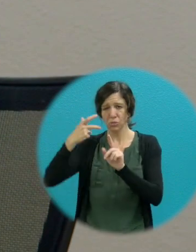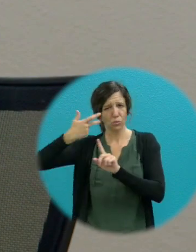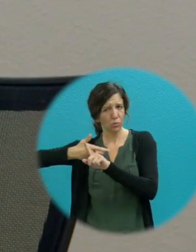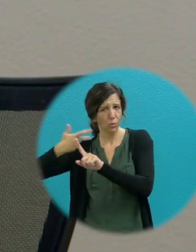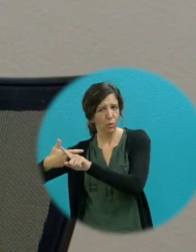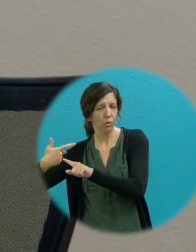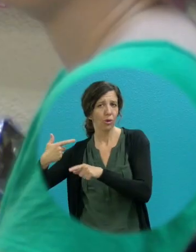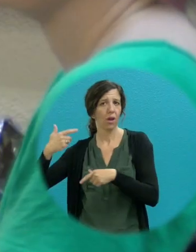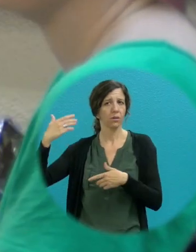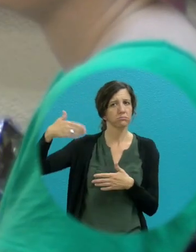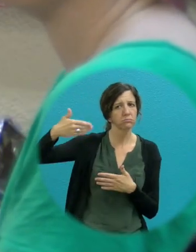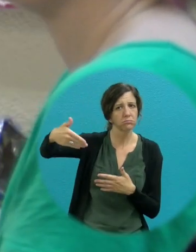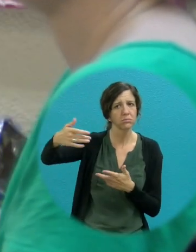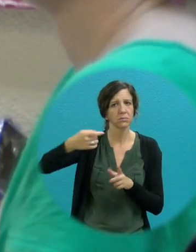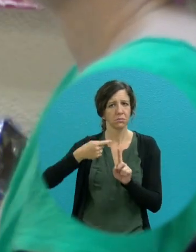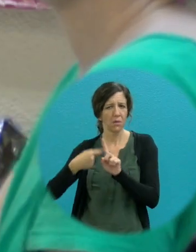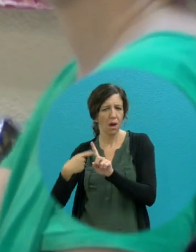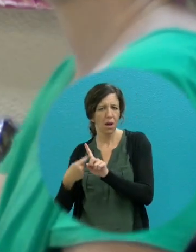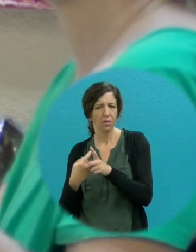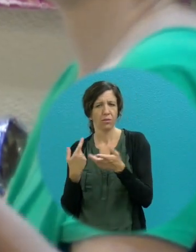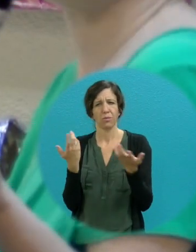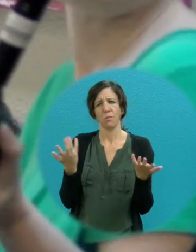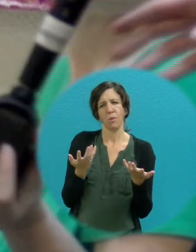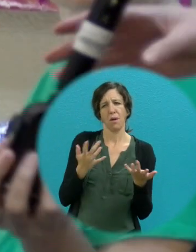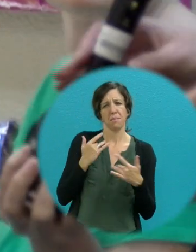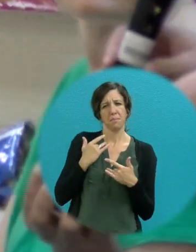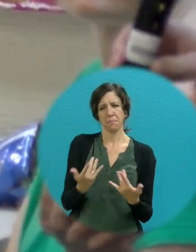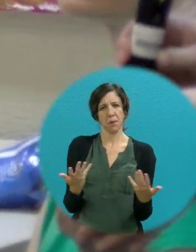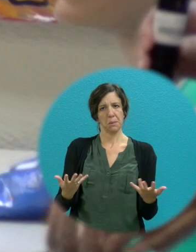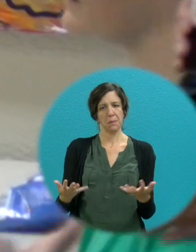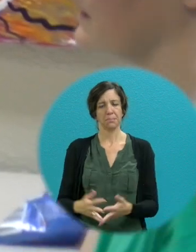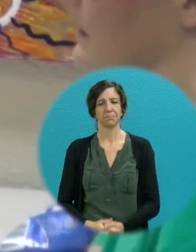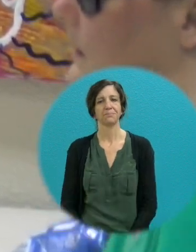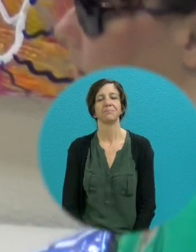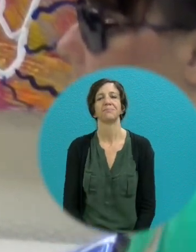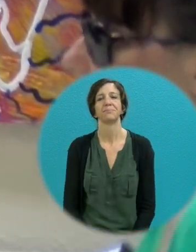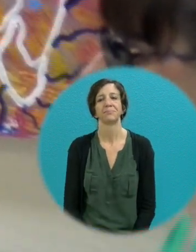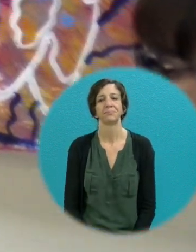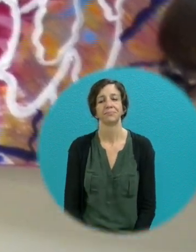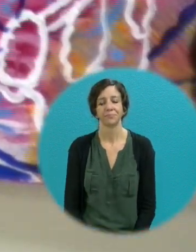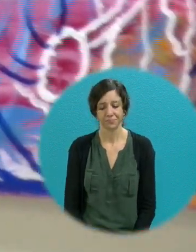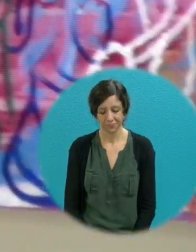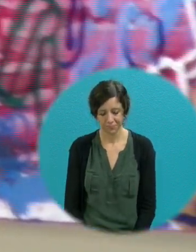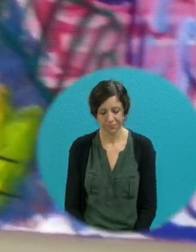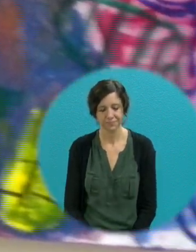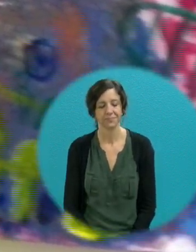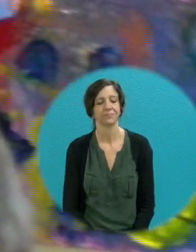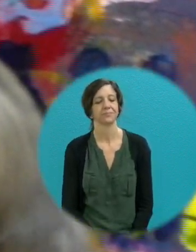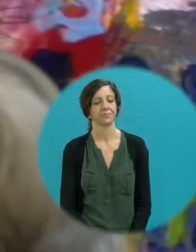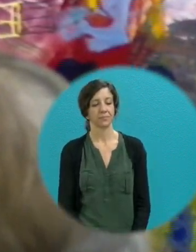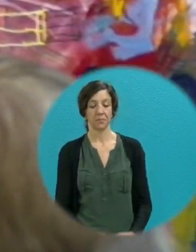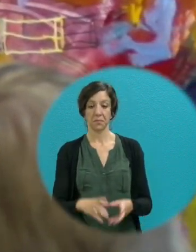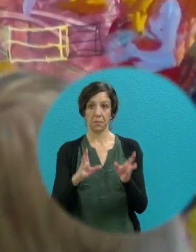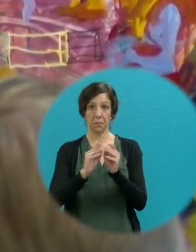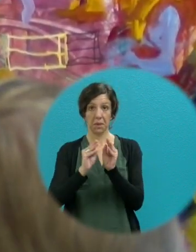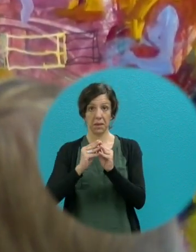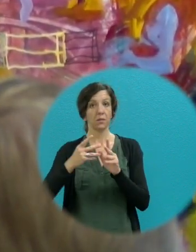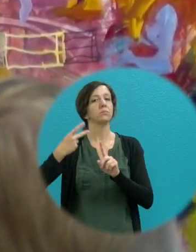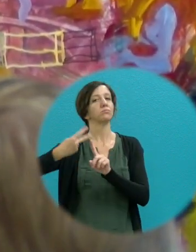month? We are scheduling those at 2-month intervals, so it gives us enough